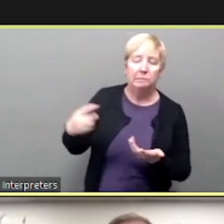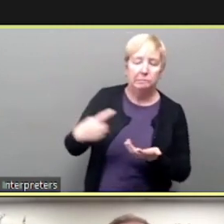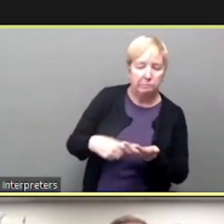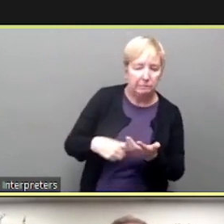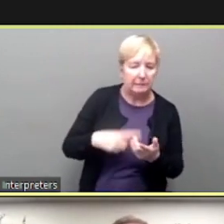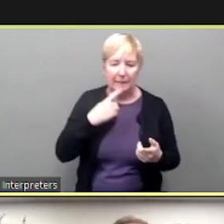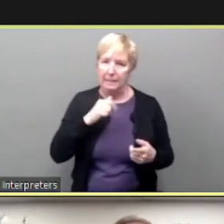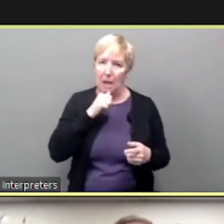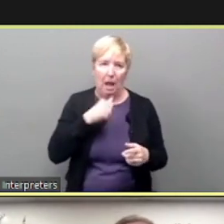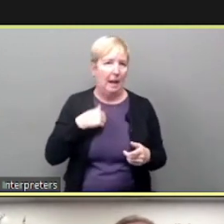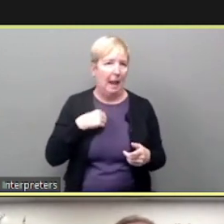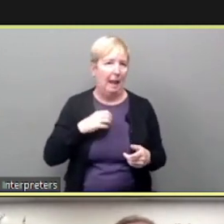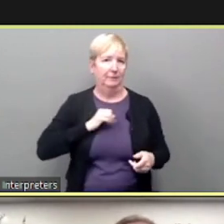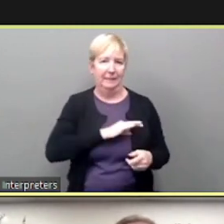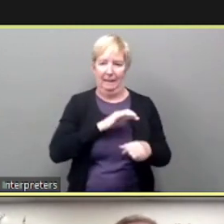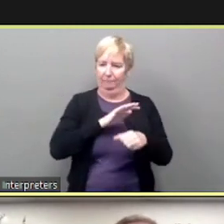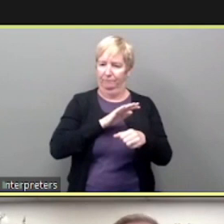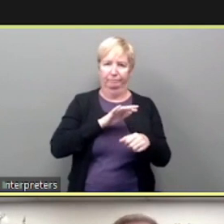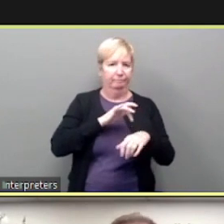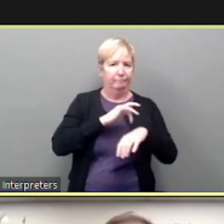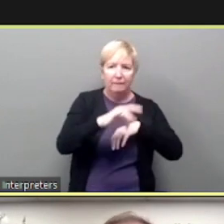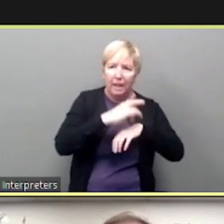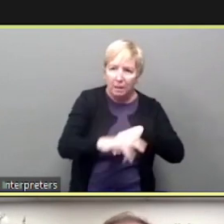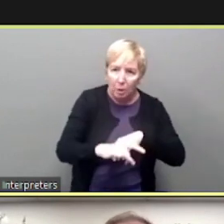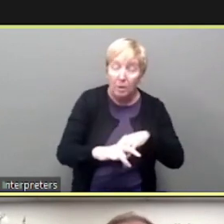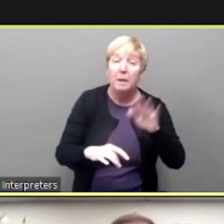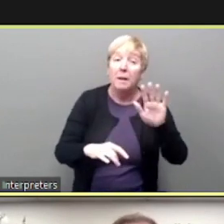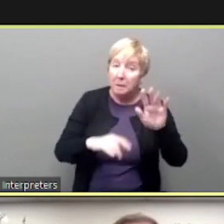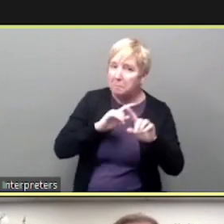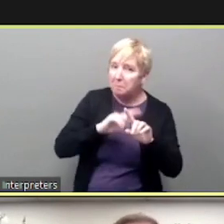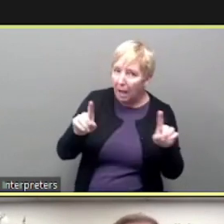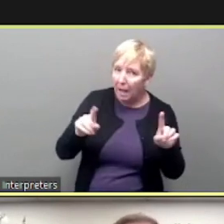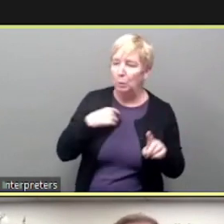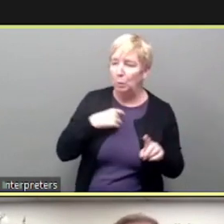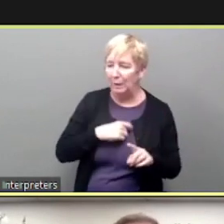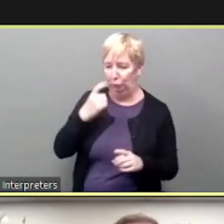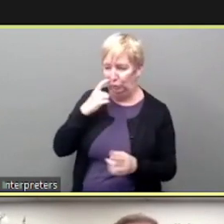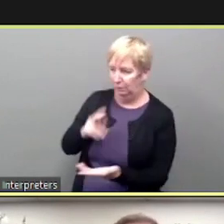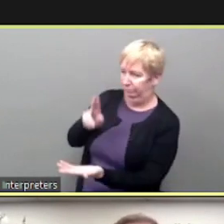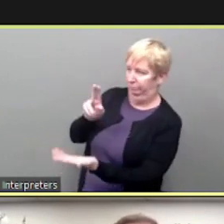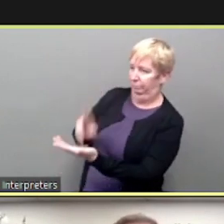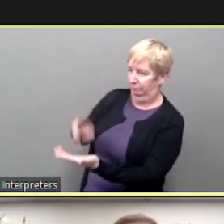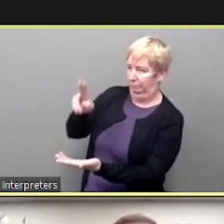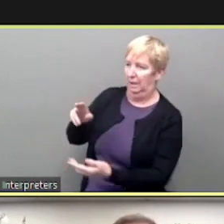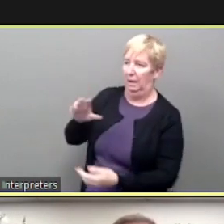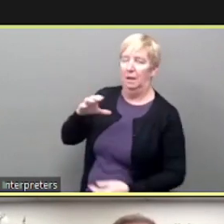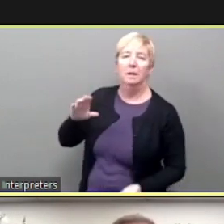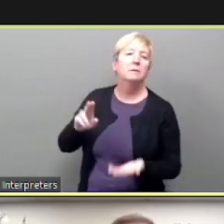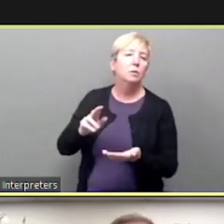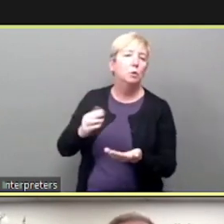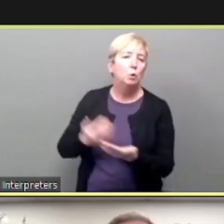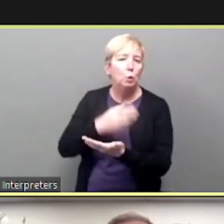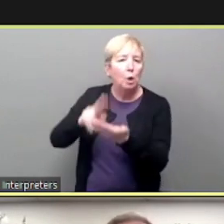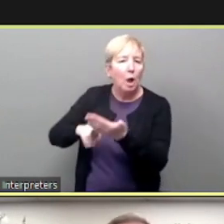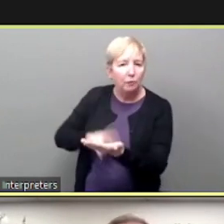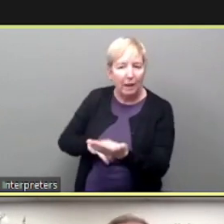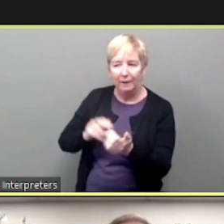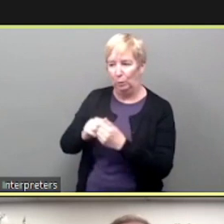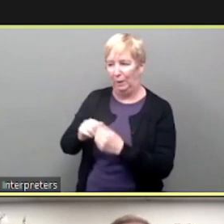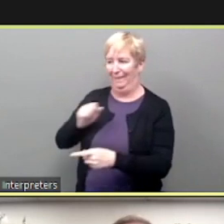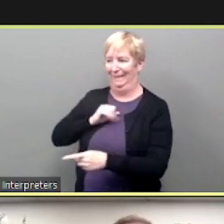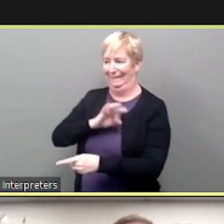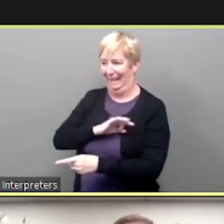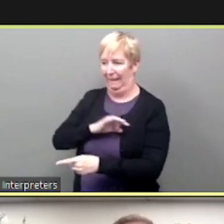week. In addition, we have a contract that's been executed with a staffing firm, and we're looking to bring in